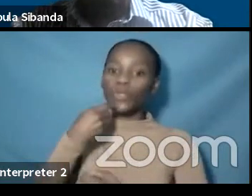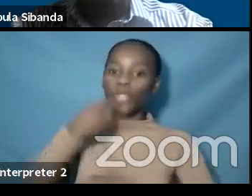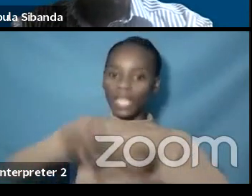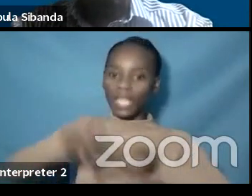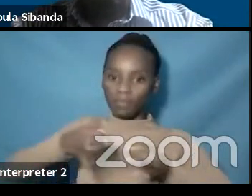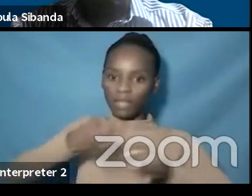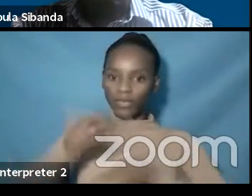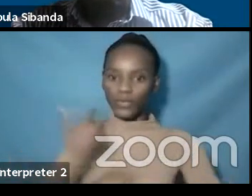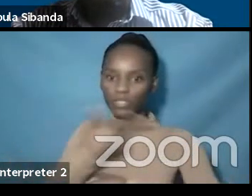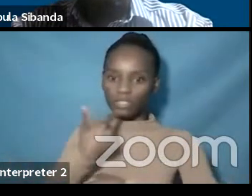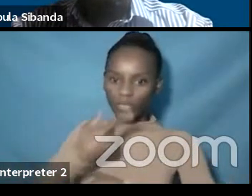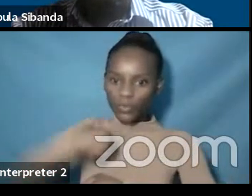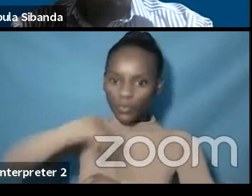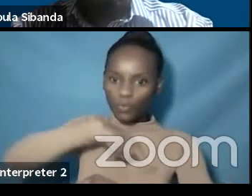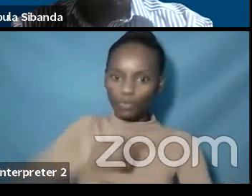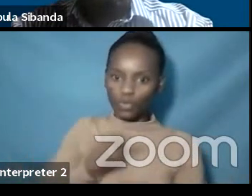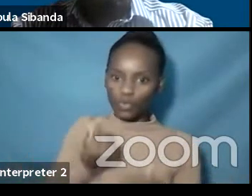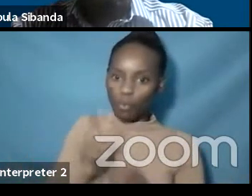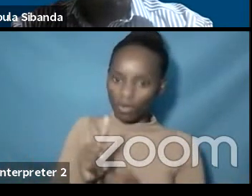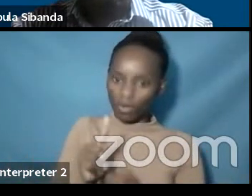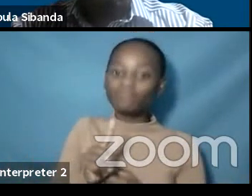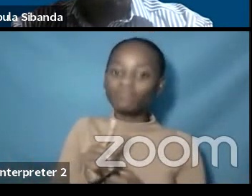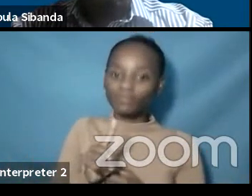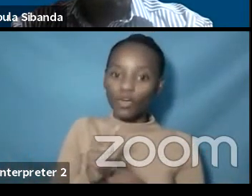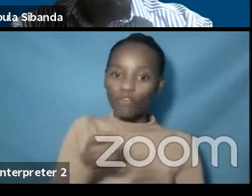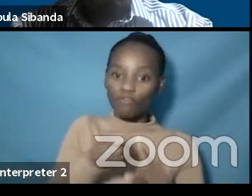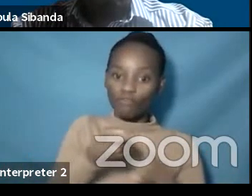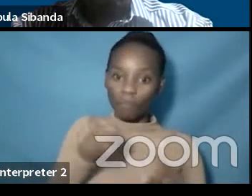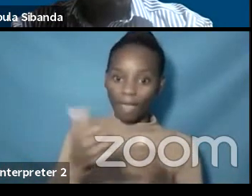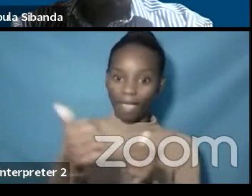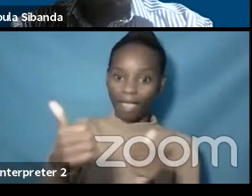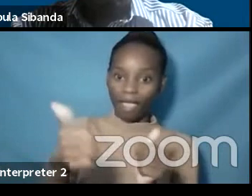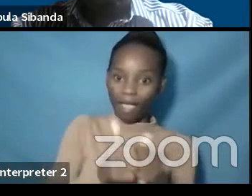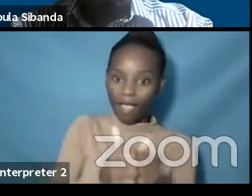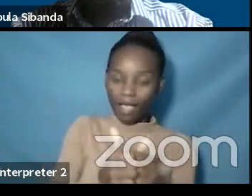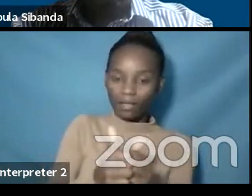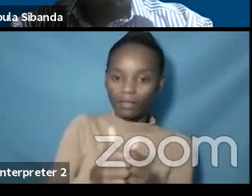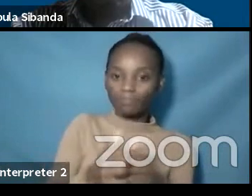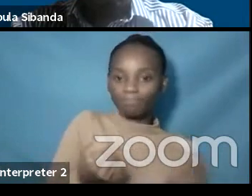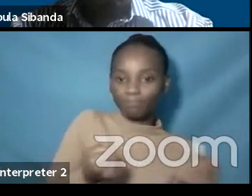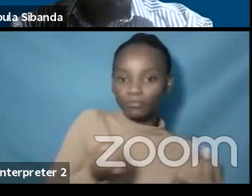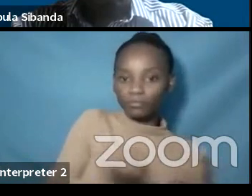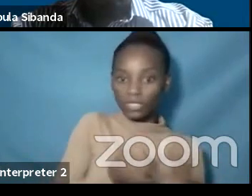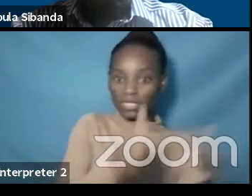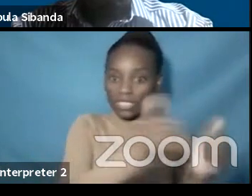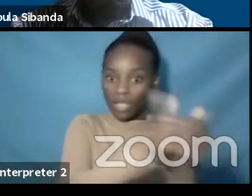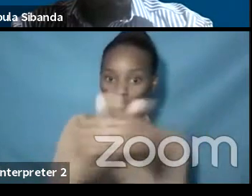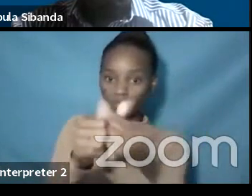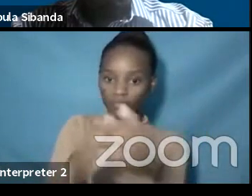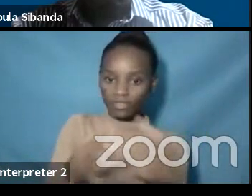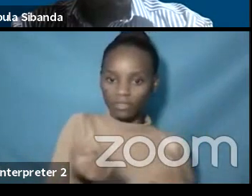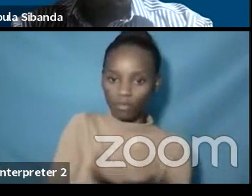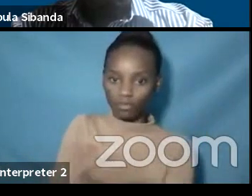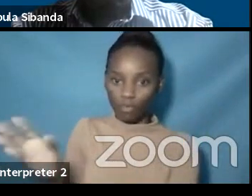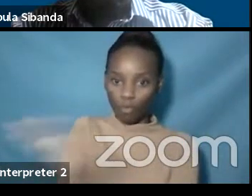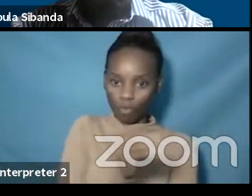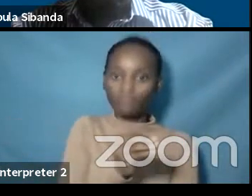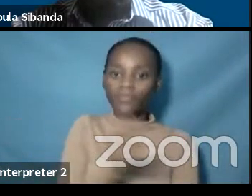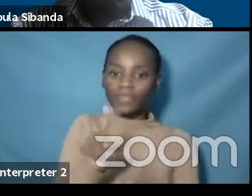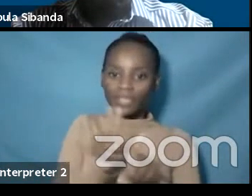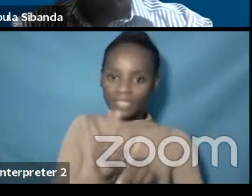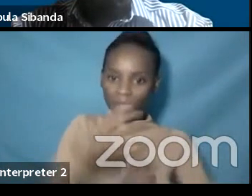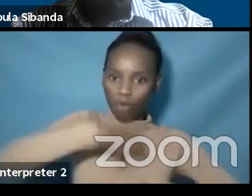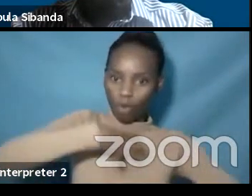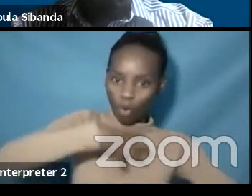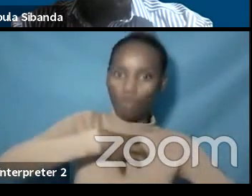with the assistance of all stakeholders, including our own risk-based